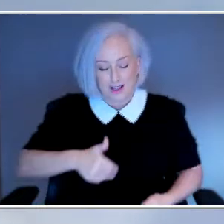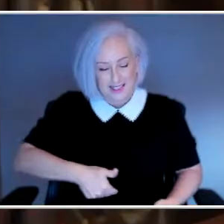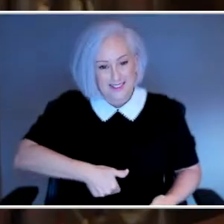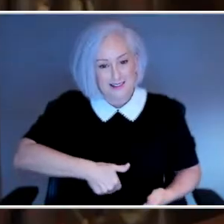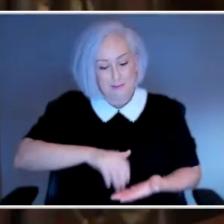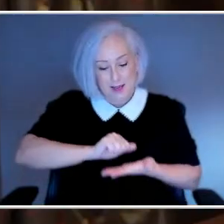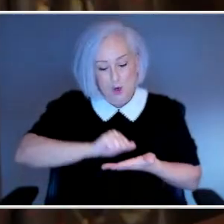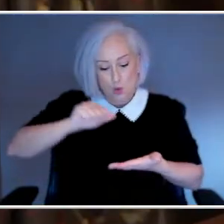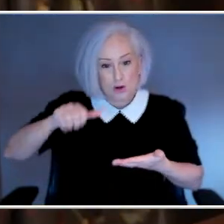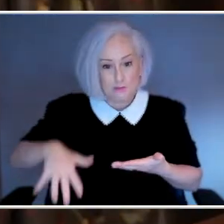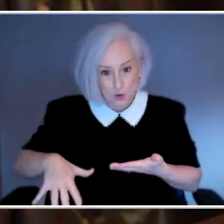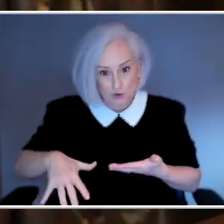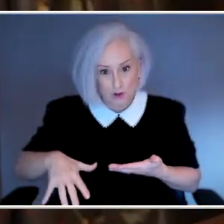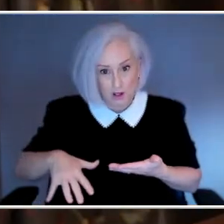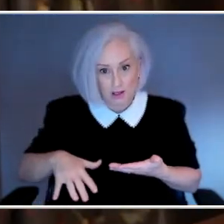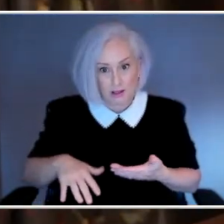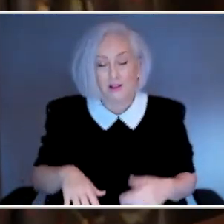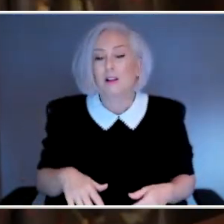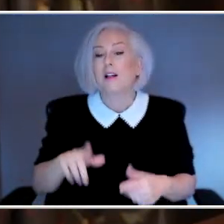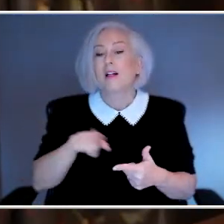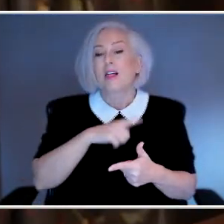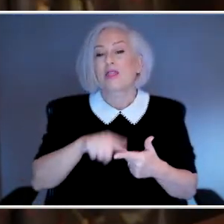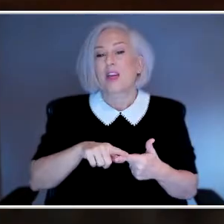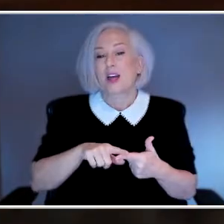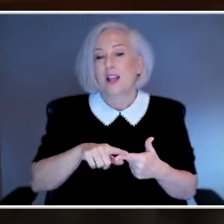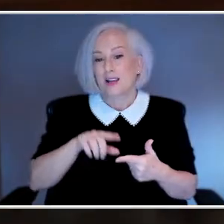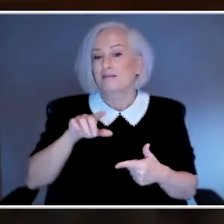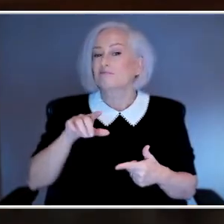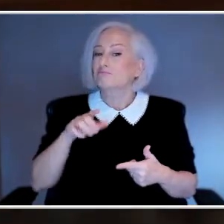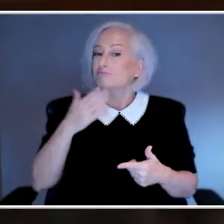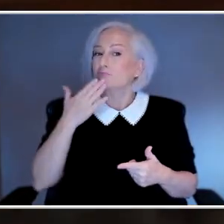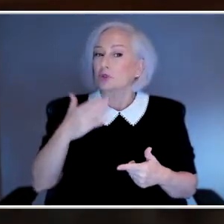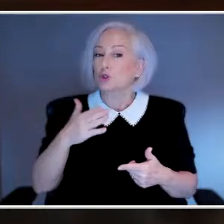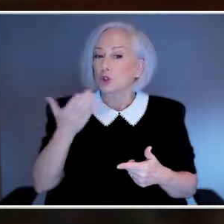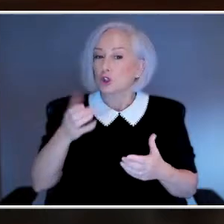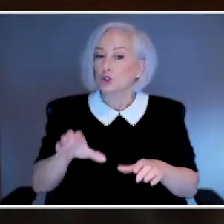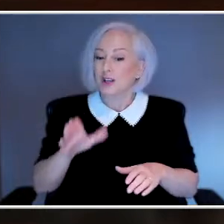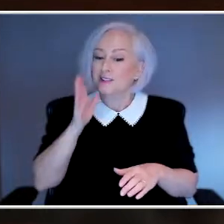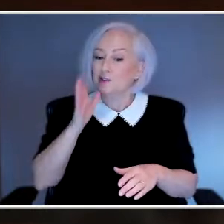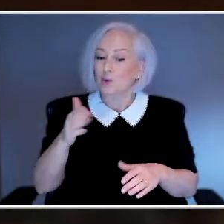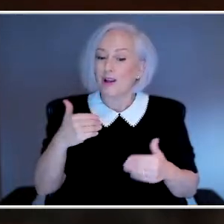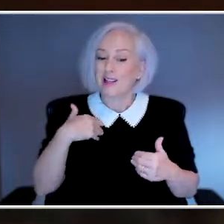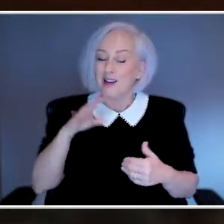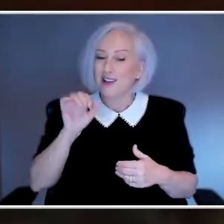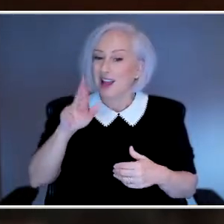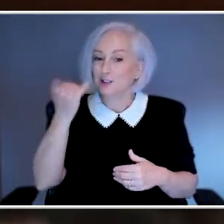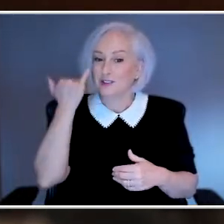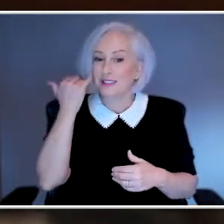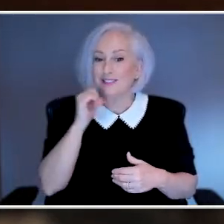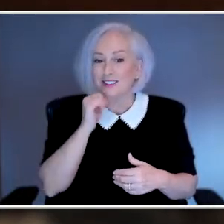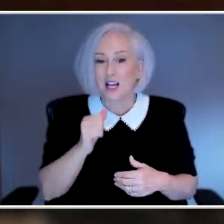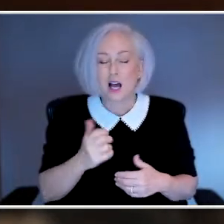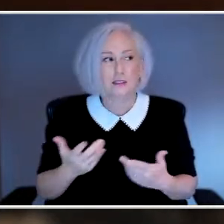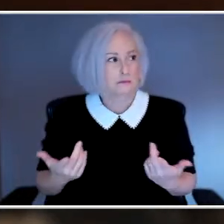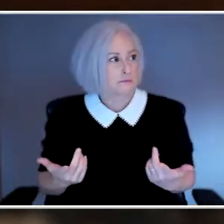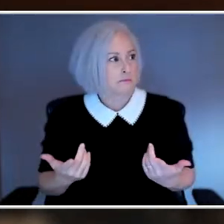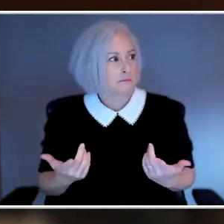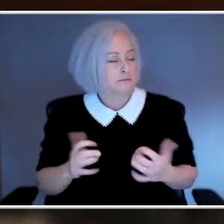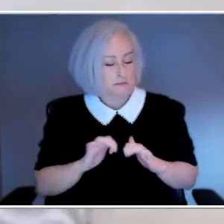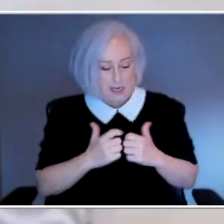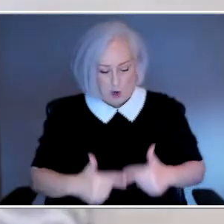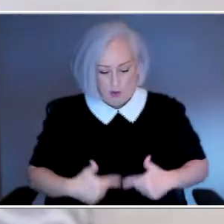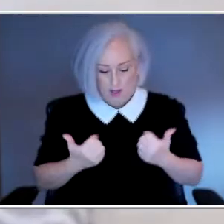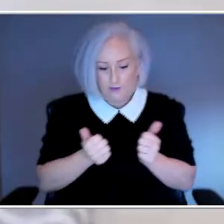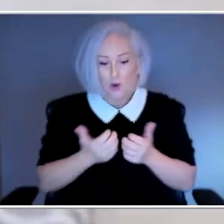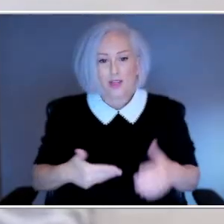than 80% chance she'd get gastric cancer. I was like, how can you live like without a stomach? Like, is that even